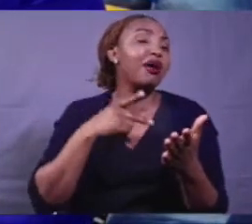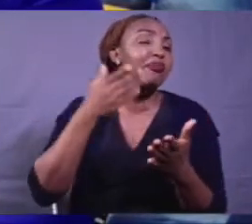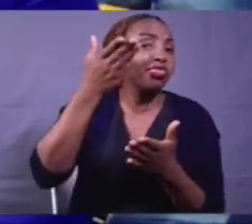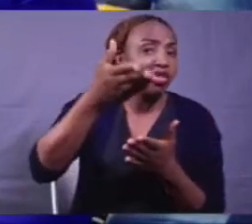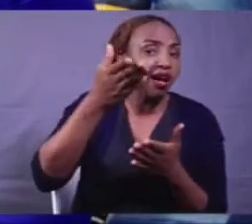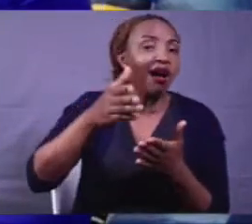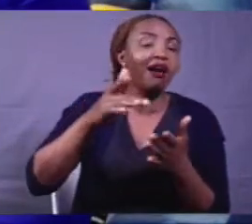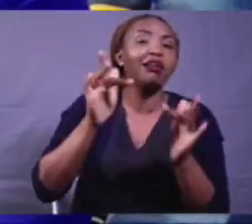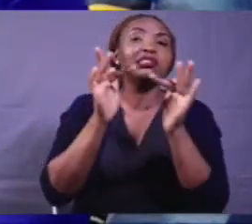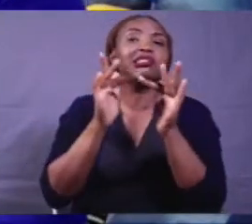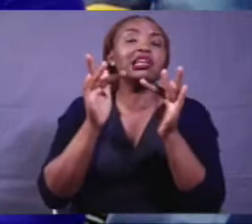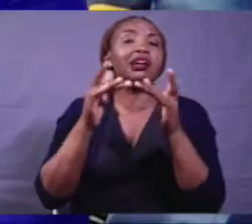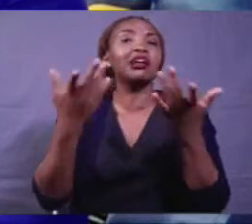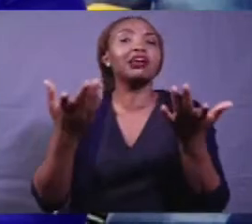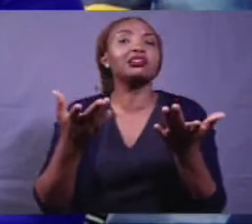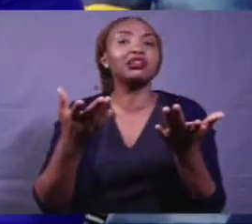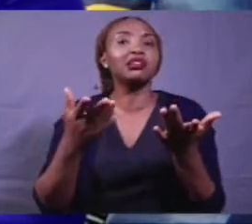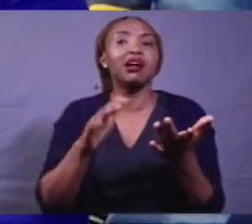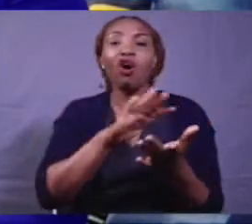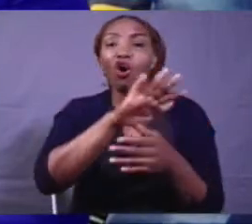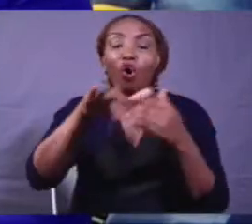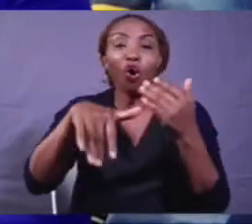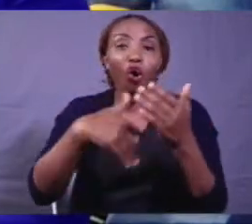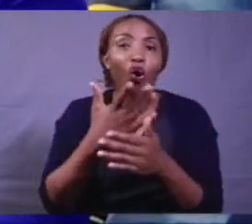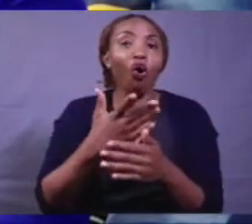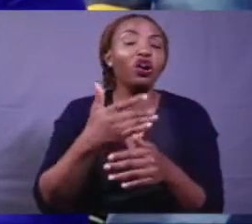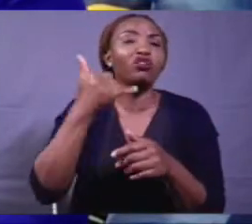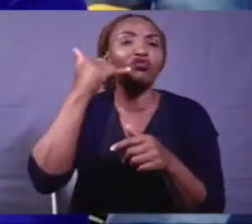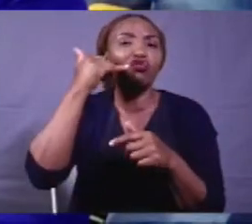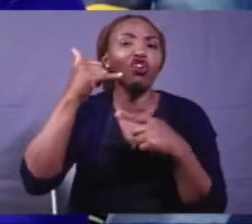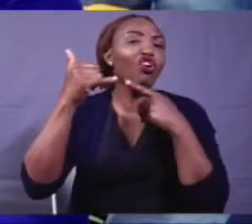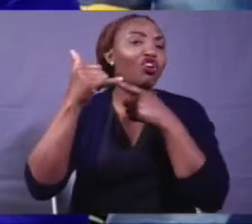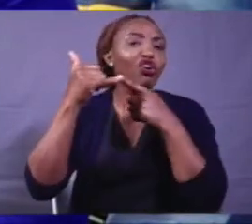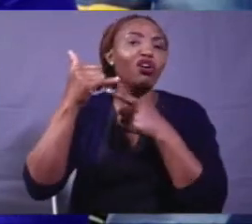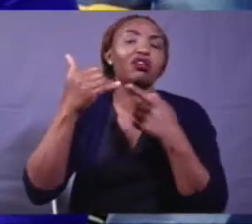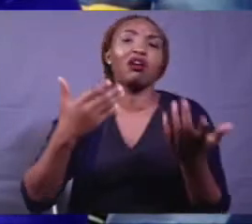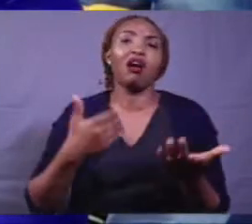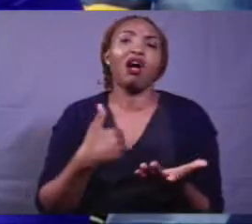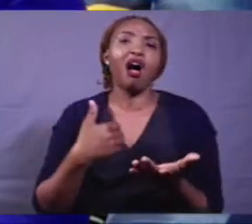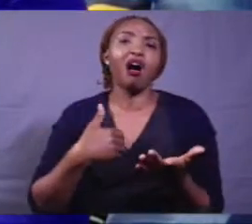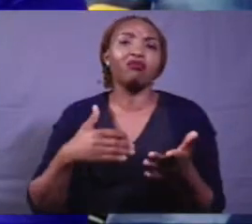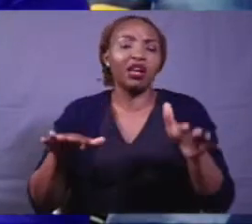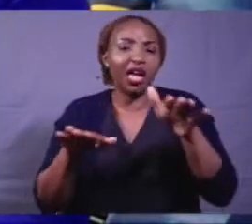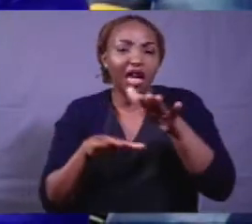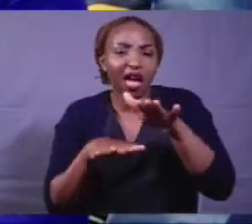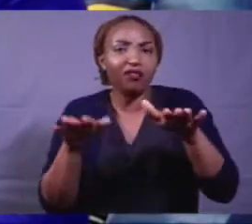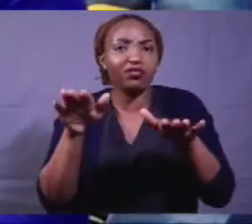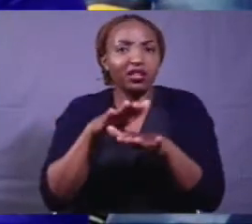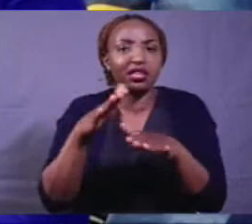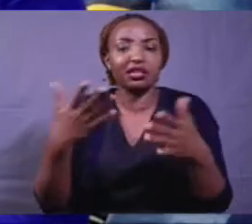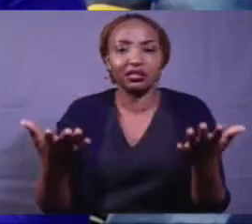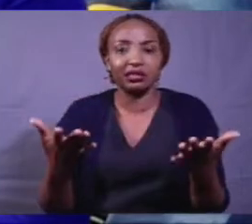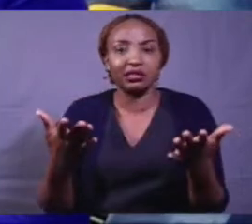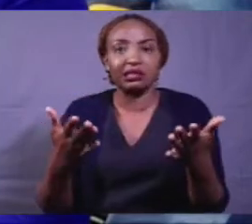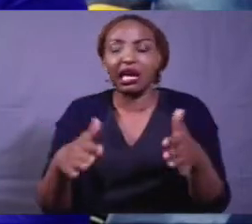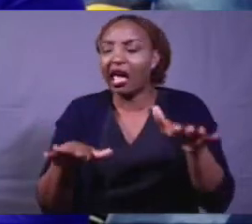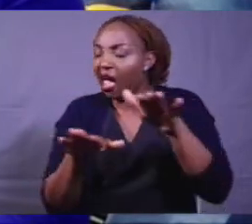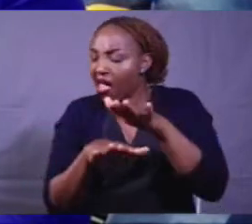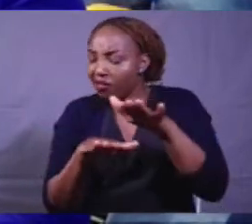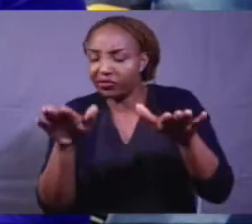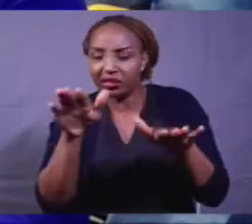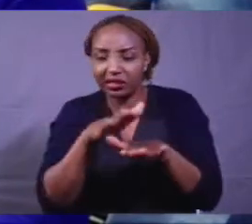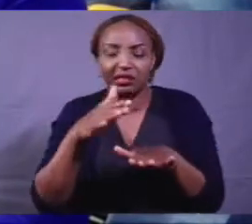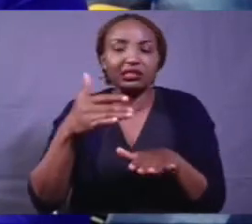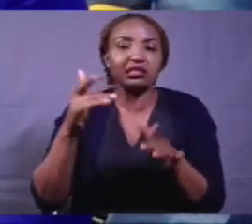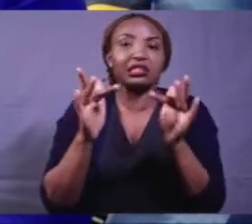mobile phones that you're using, everything on the internet, it's called the Internet of Things now. Everything on the internet has an